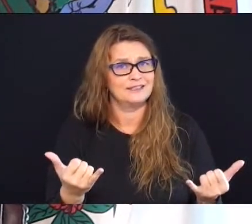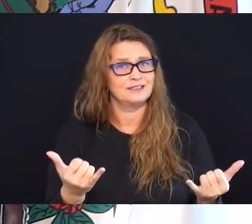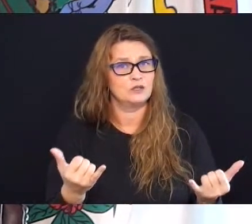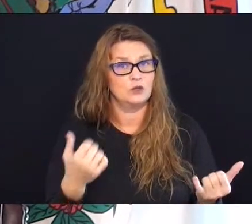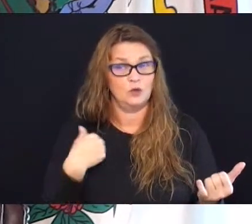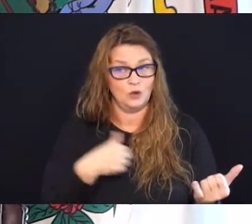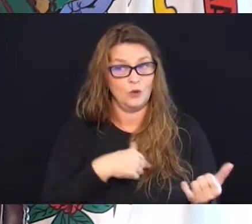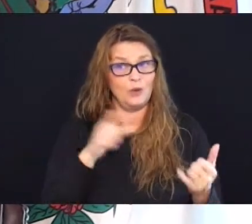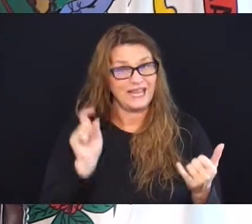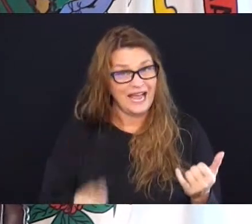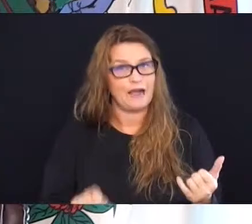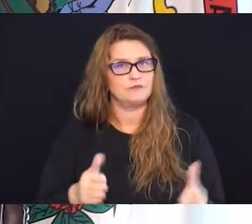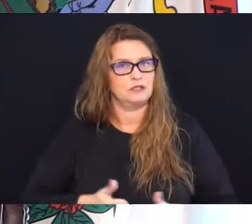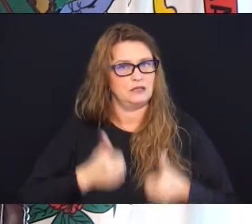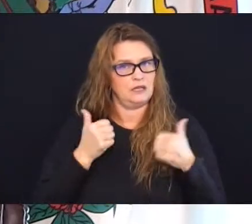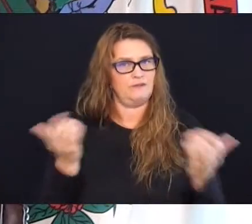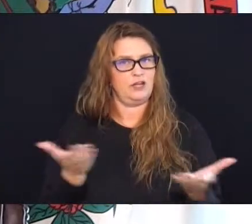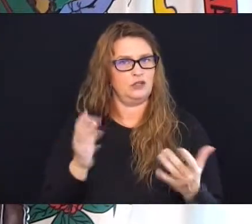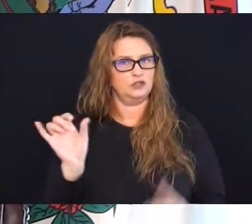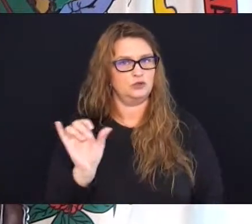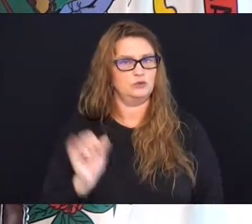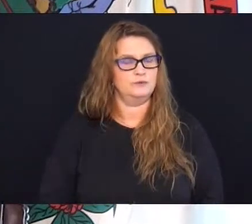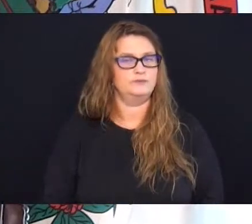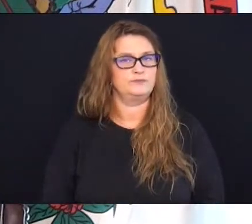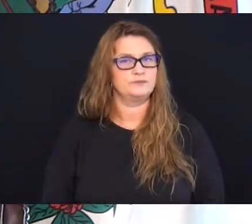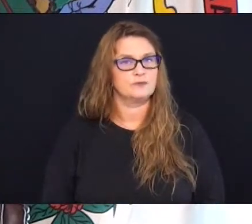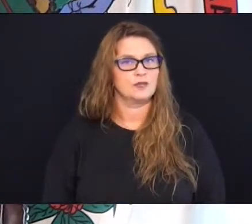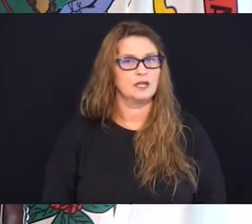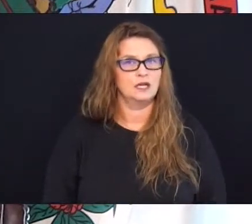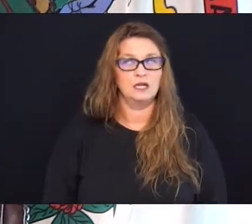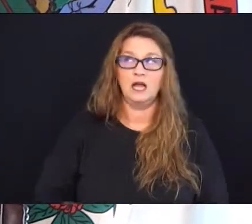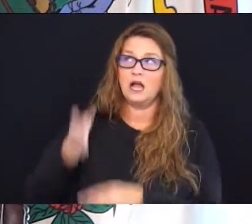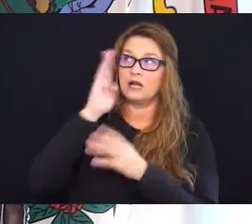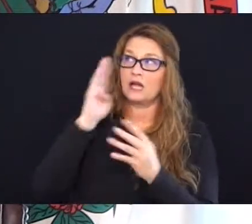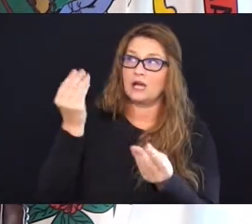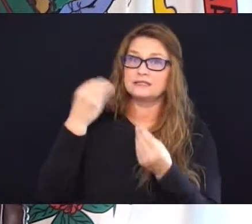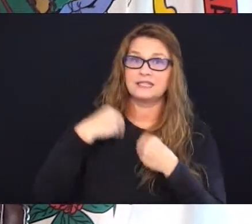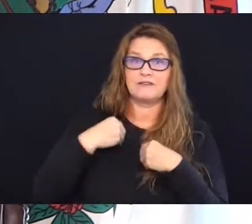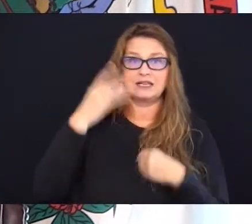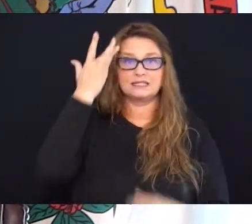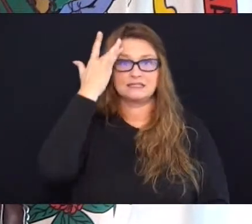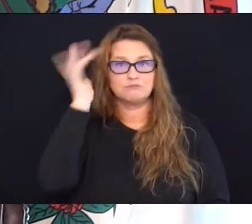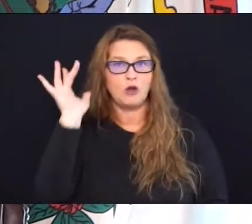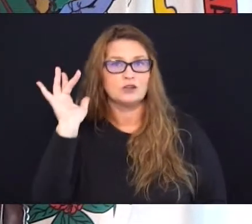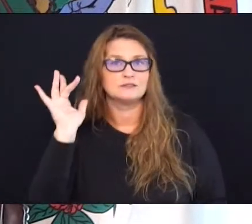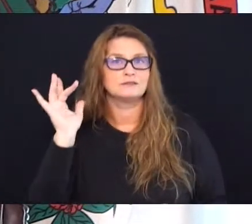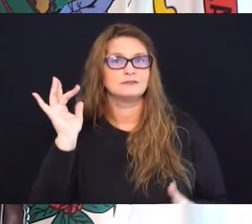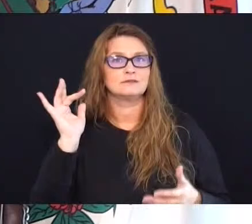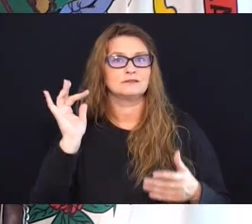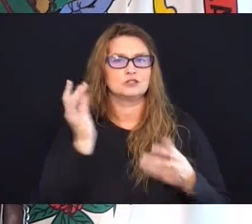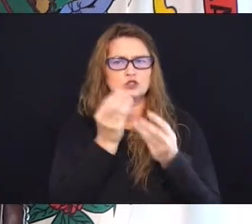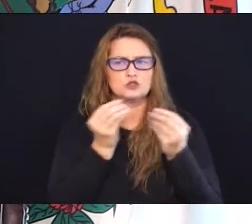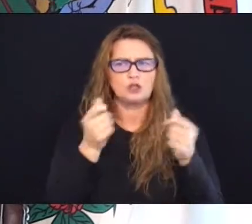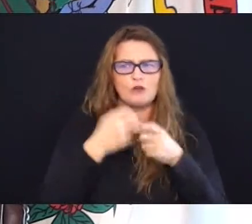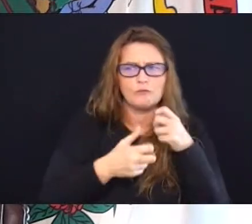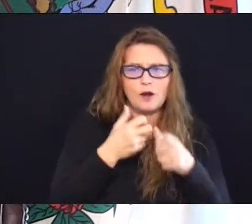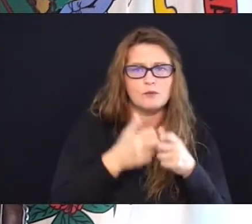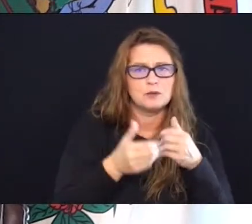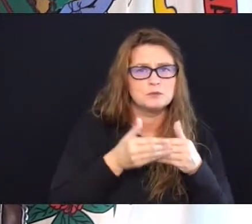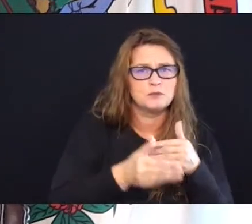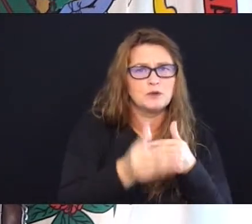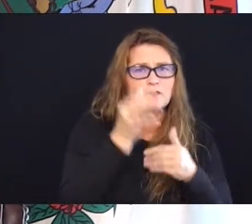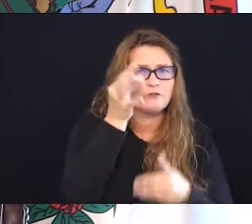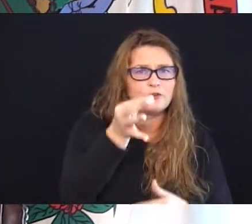live here too. He's given us the smarts to be able to solve problems as we go forward, and we do solve